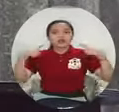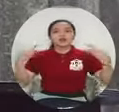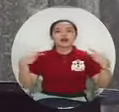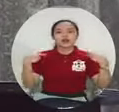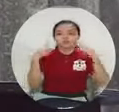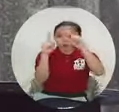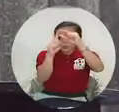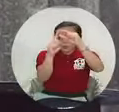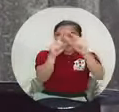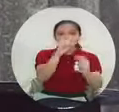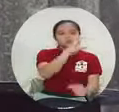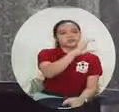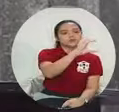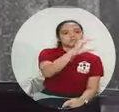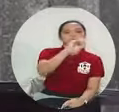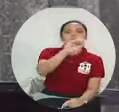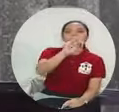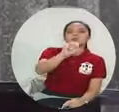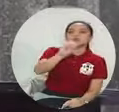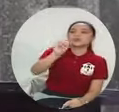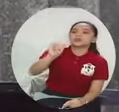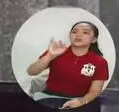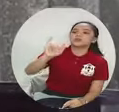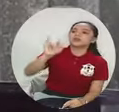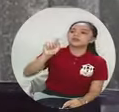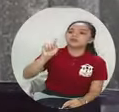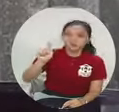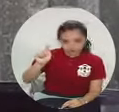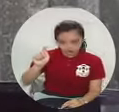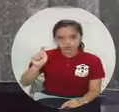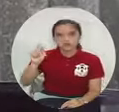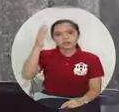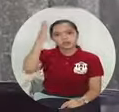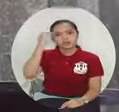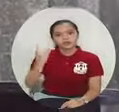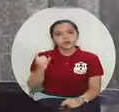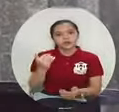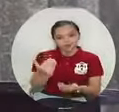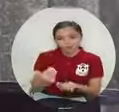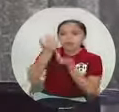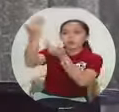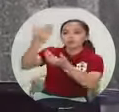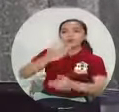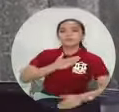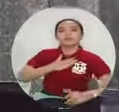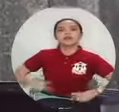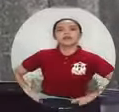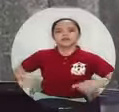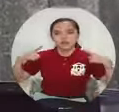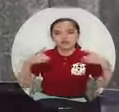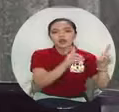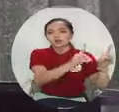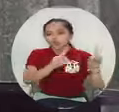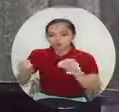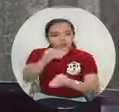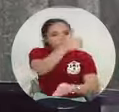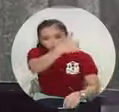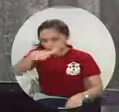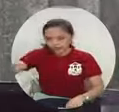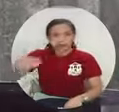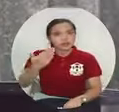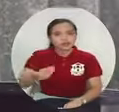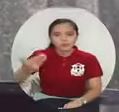word commitment. In the area of what is in place of and being used today, things, there are many things around us and